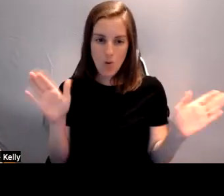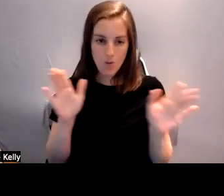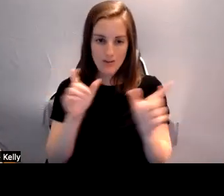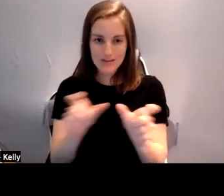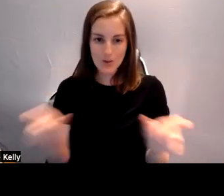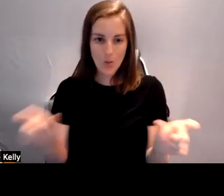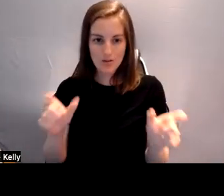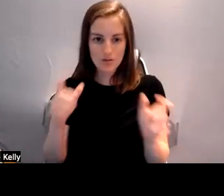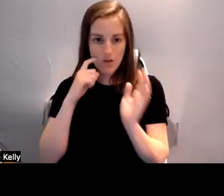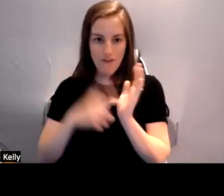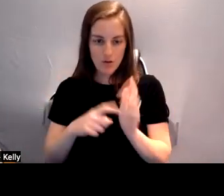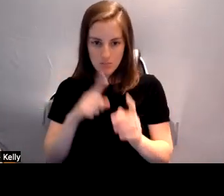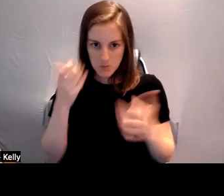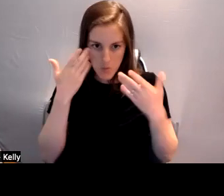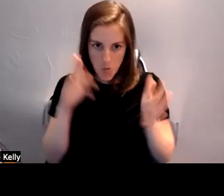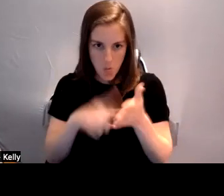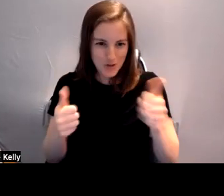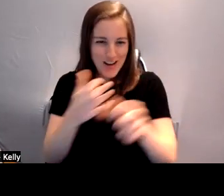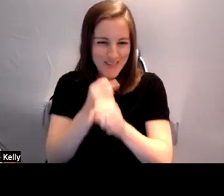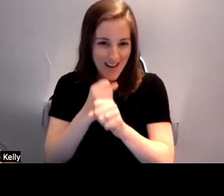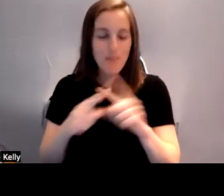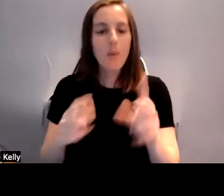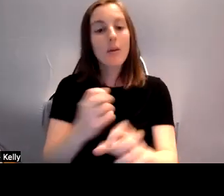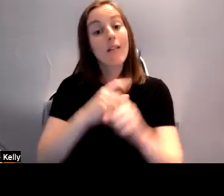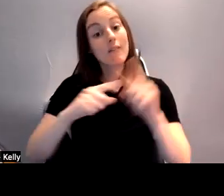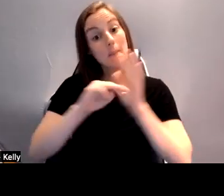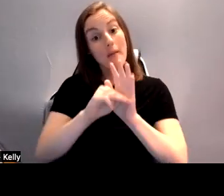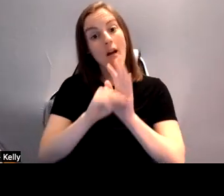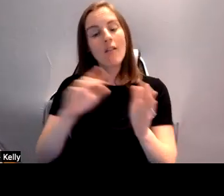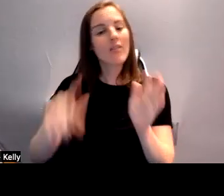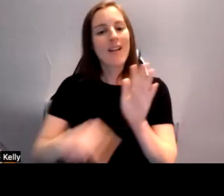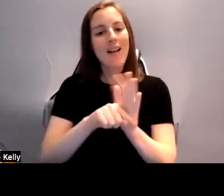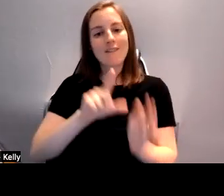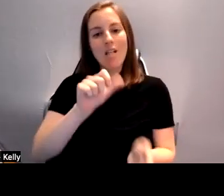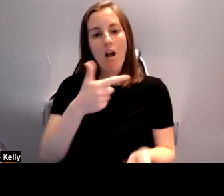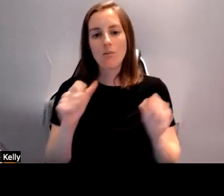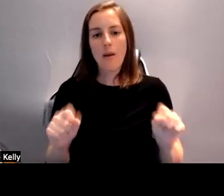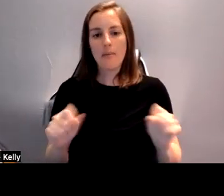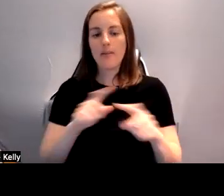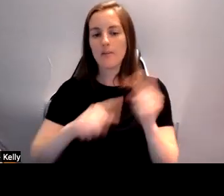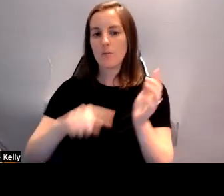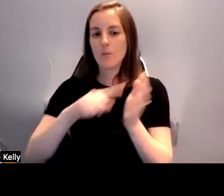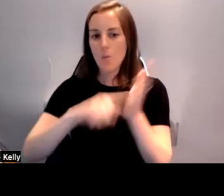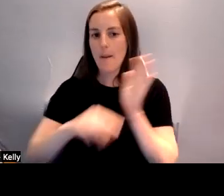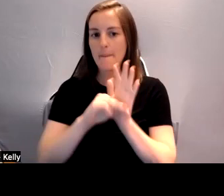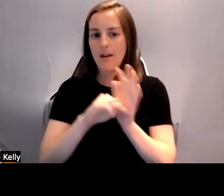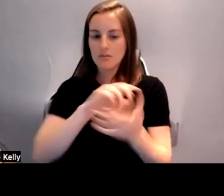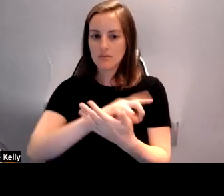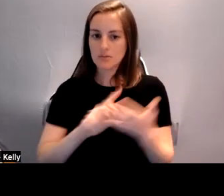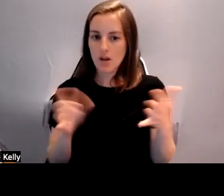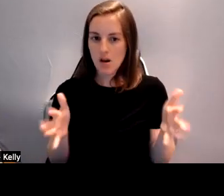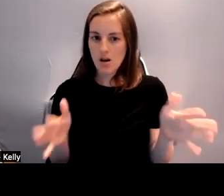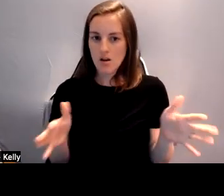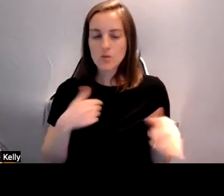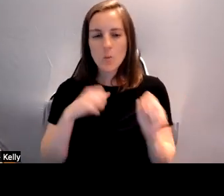trying to get, but we get from the model the negative log probability of what the model designed. So we can still